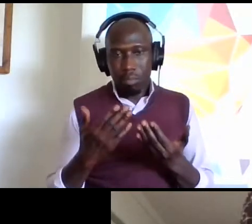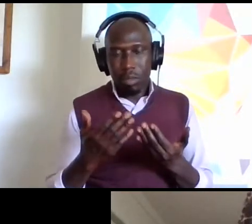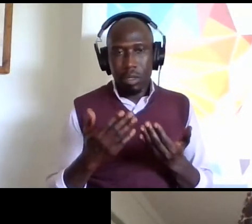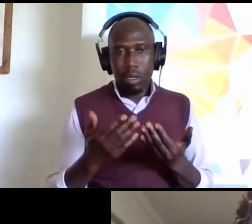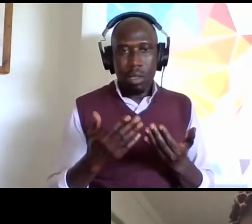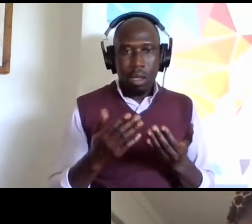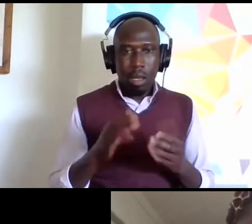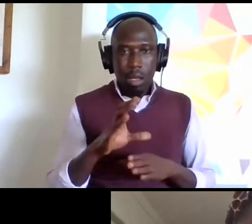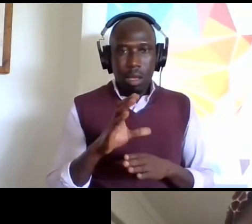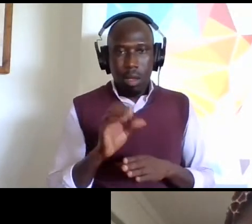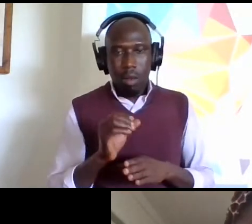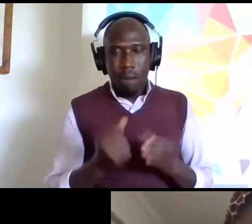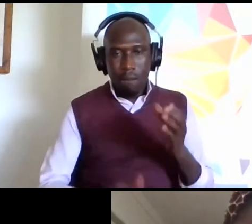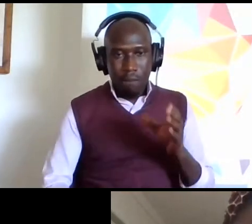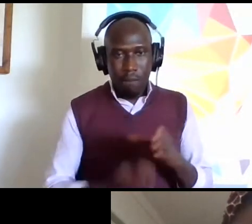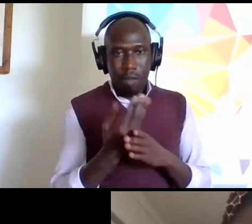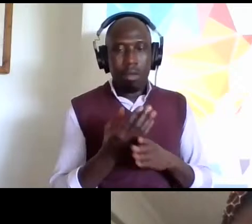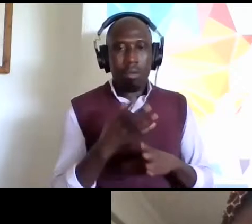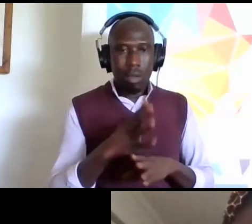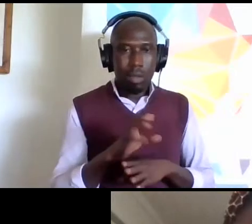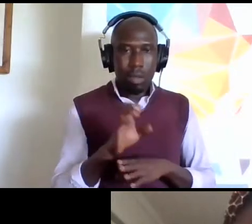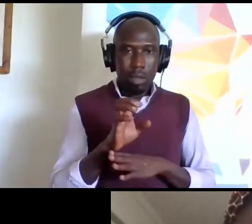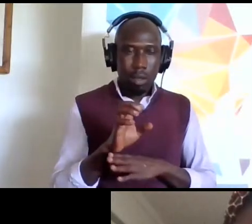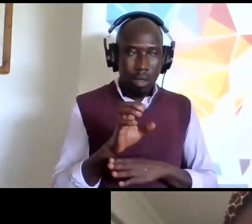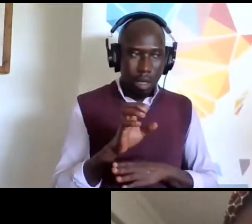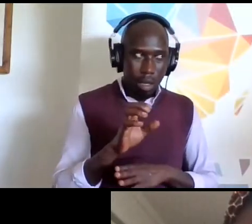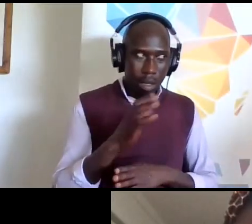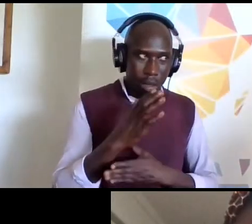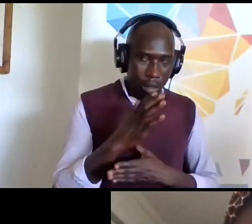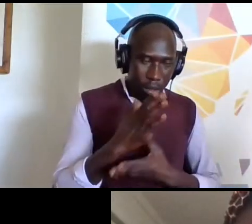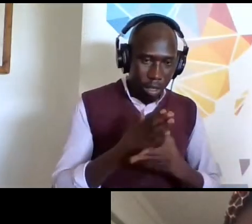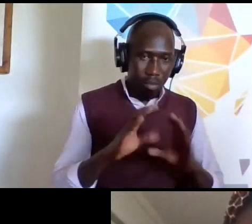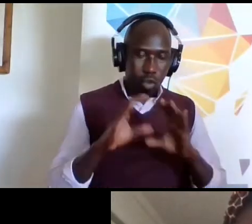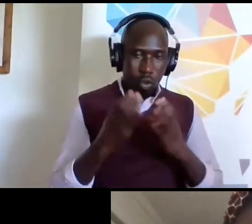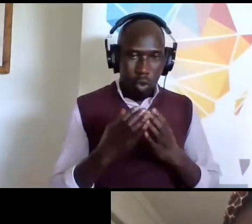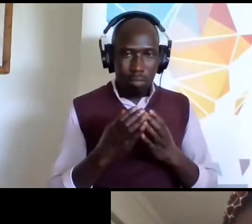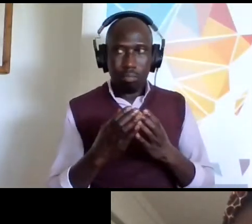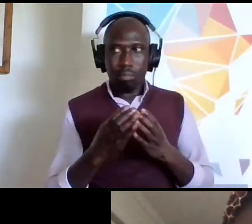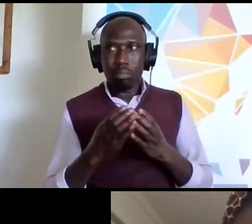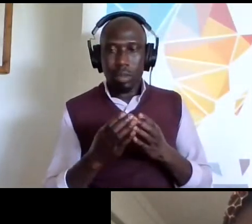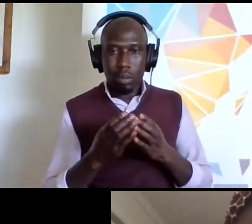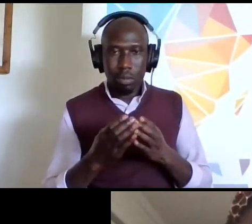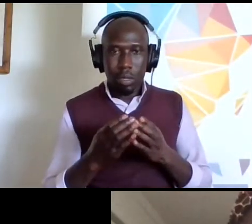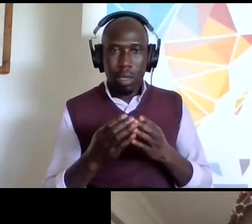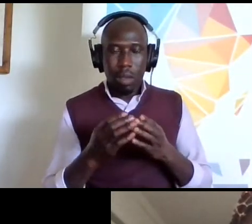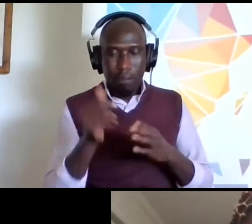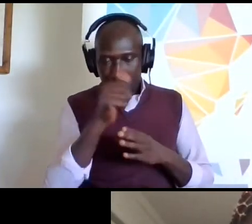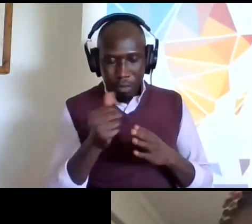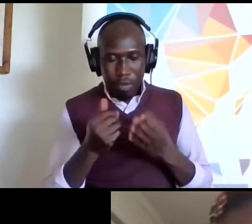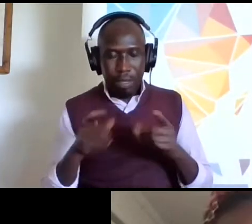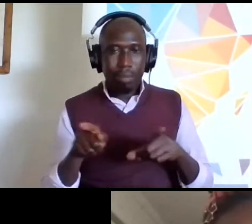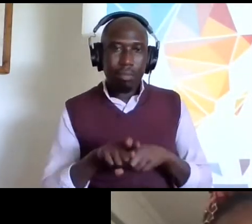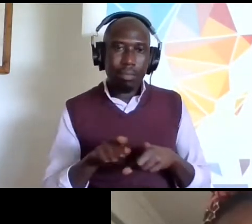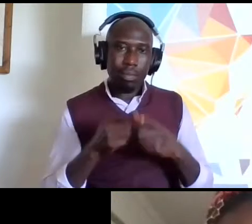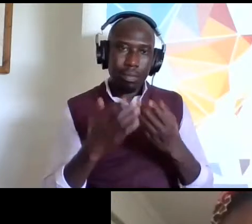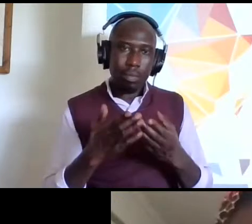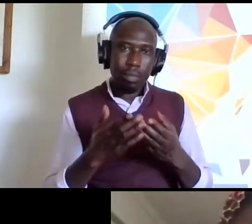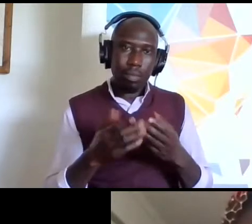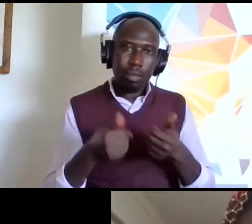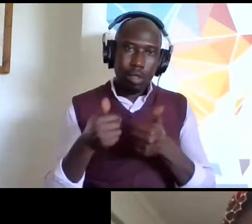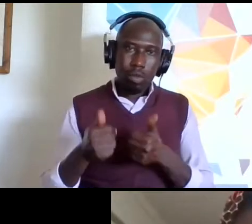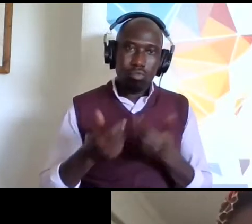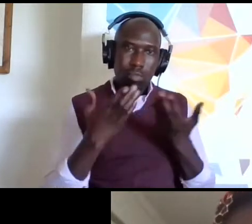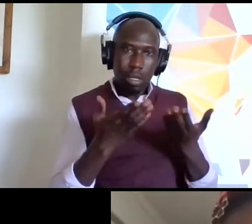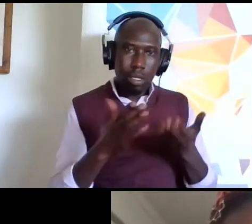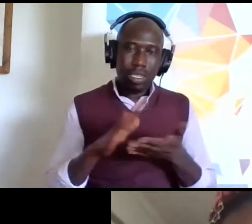co-founded an e-commerce startup, a fintech blockchain startup out of Africa. And yeah, it's great to be here and